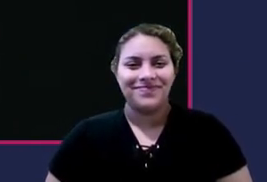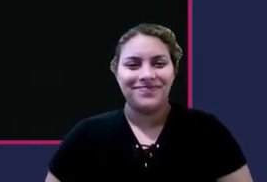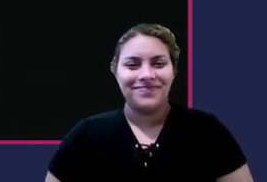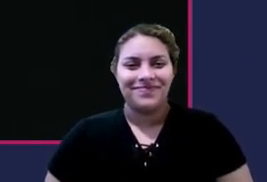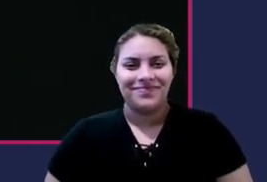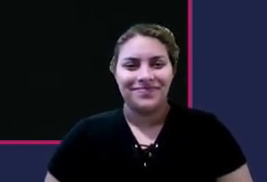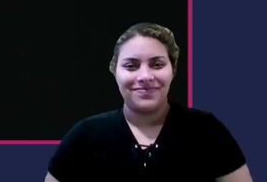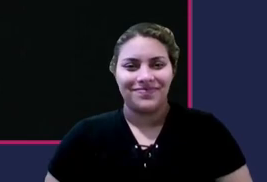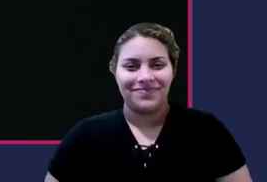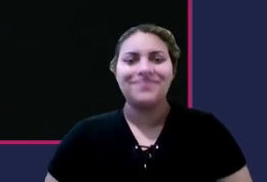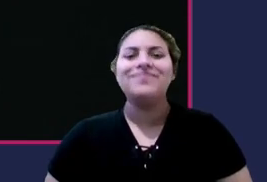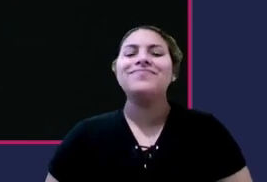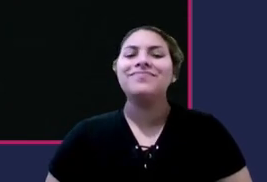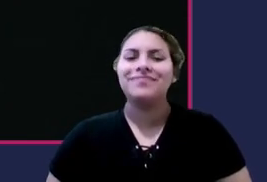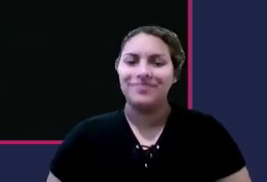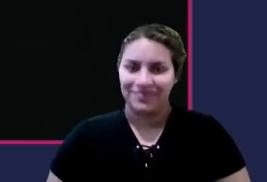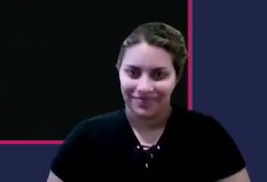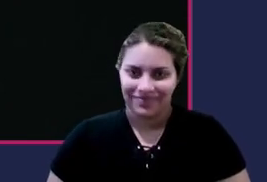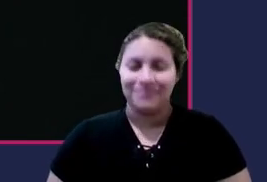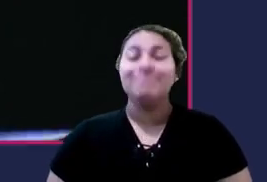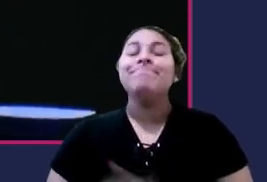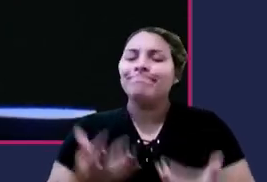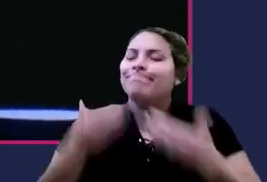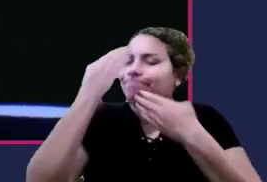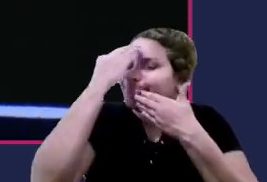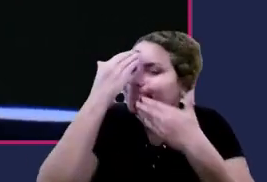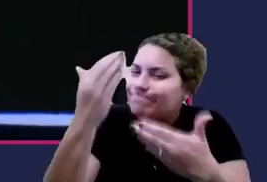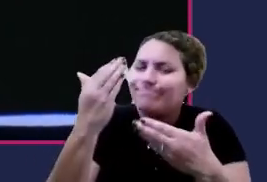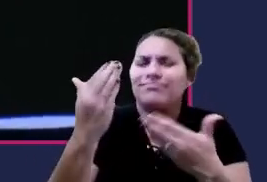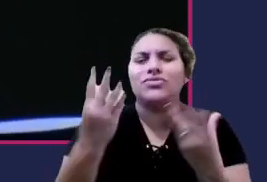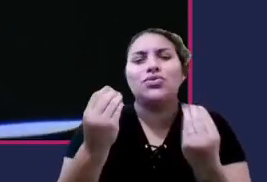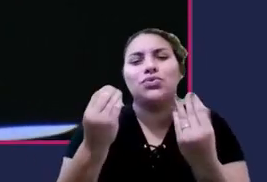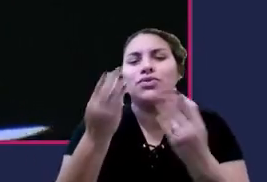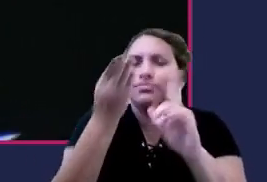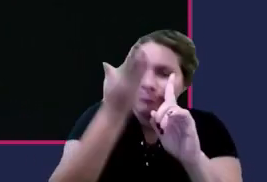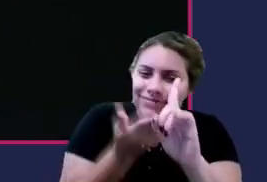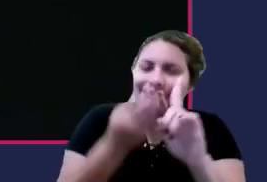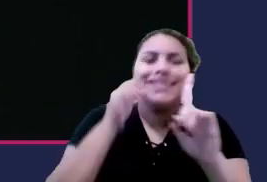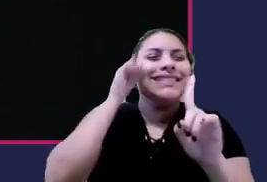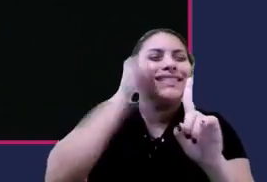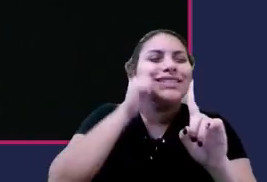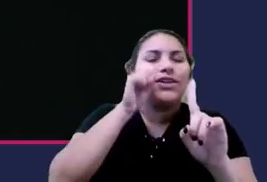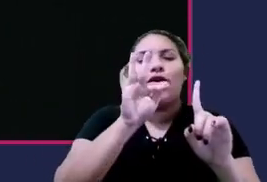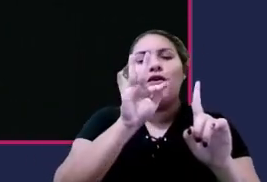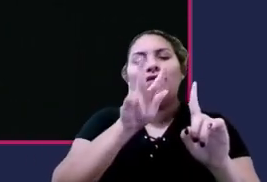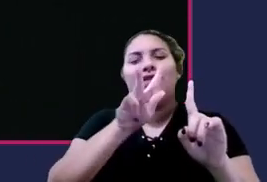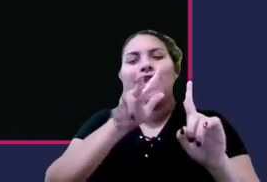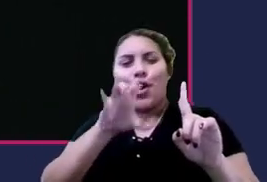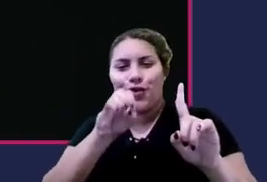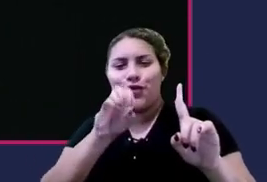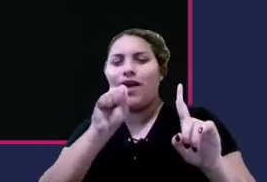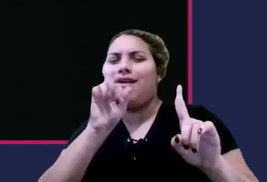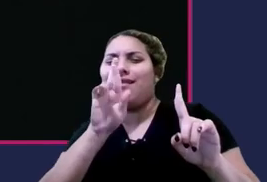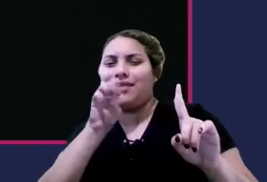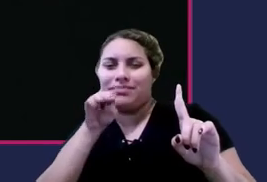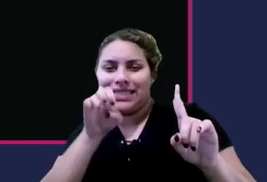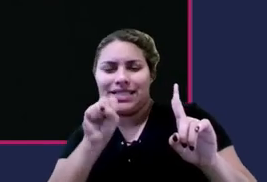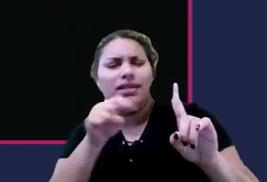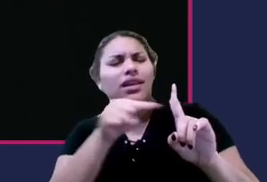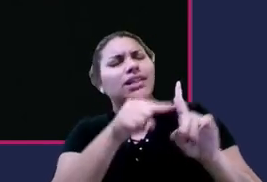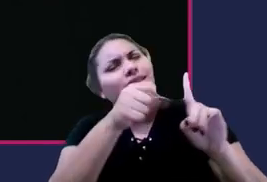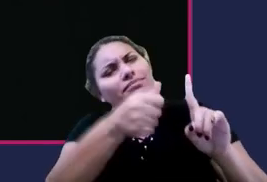Hello. Gostaria de agradecer muito. Hello, I'd like to thank you, Senator Fabio Arns, for